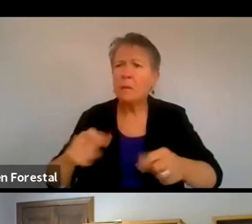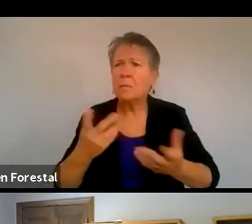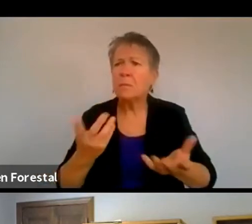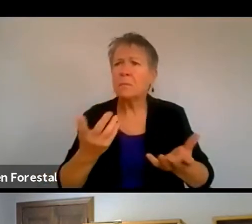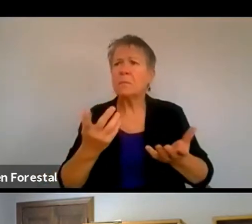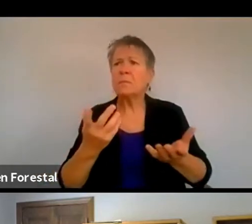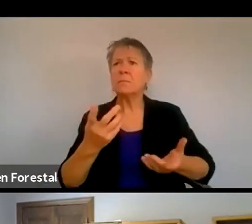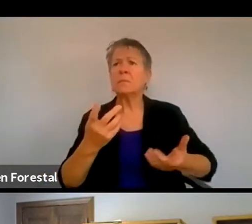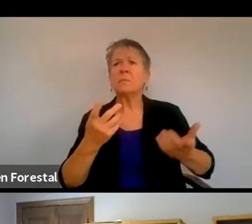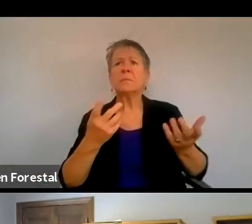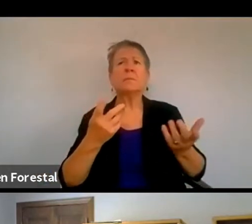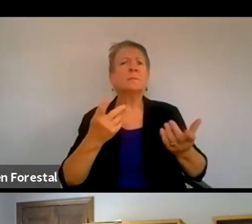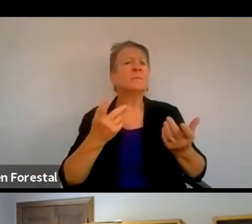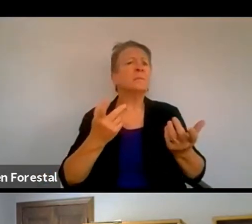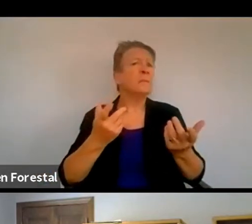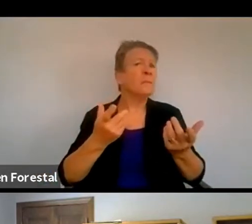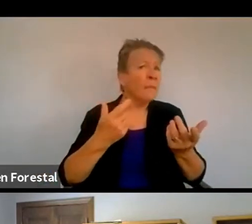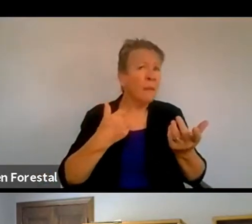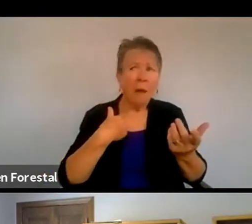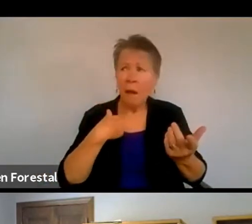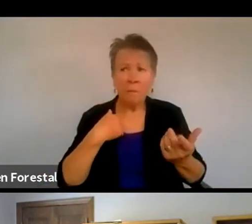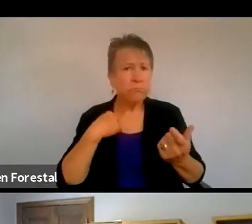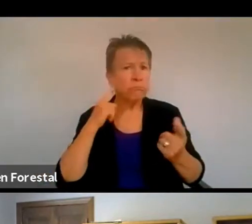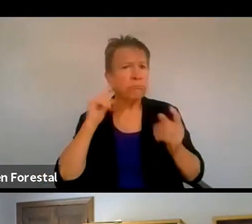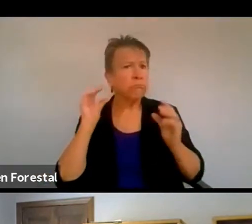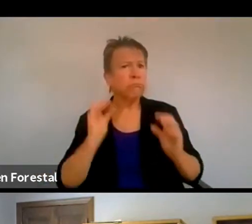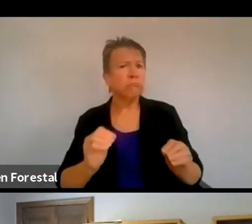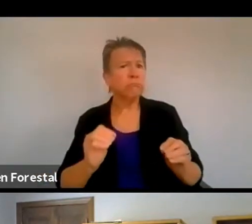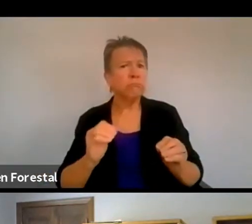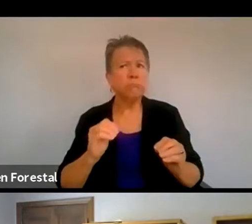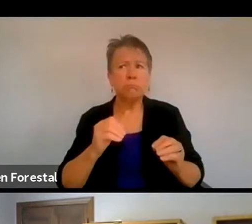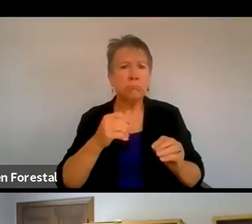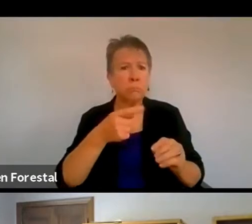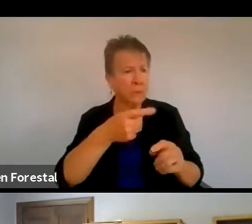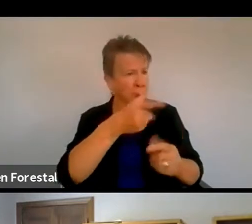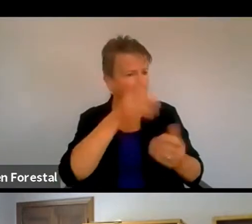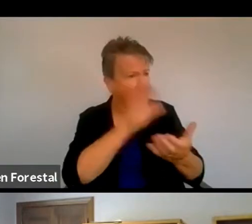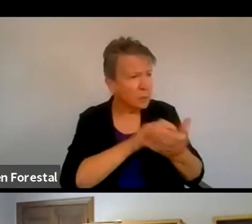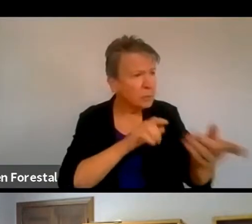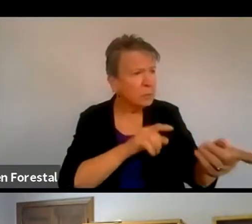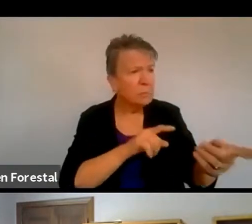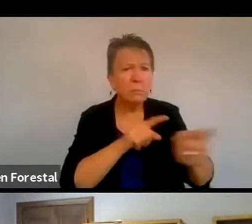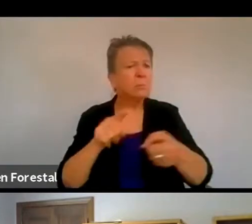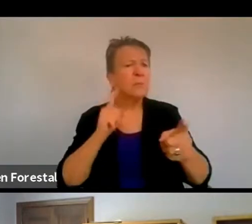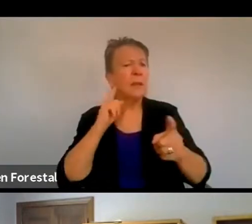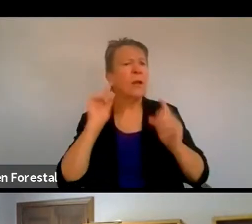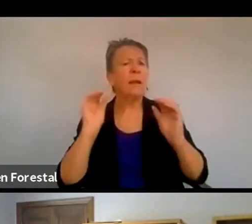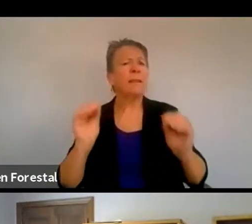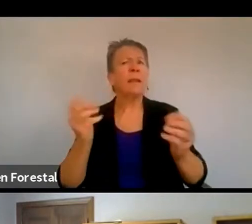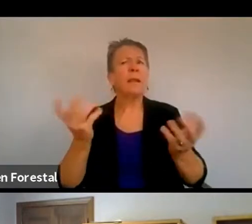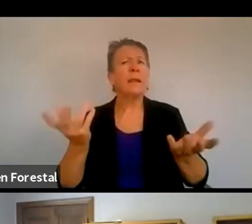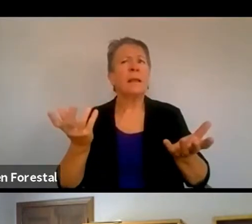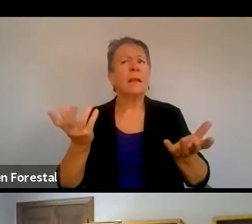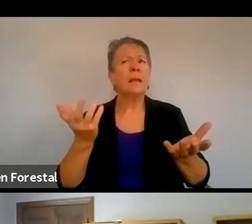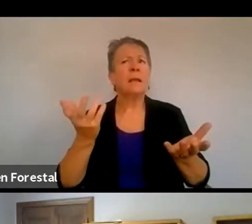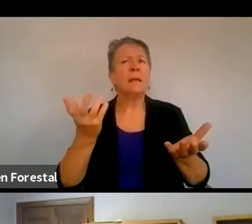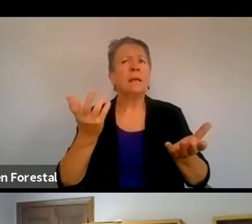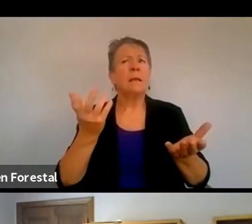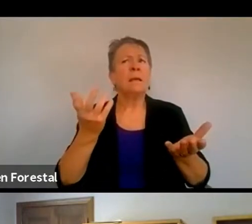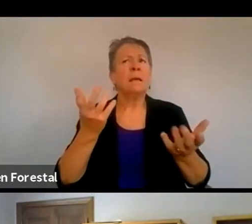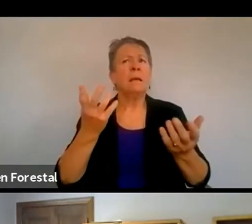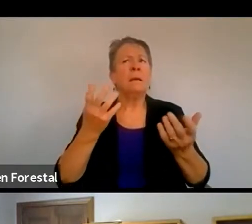that. The system appears to be overwhelmingly working well. Having said that, I'm not suggesting that there aren't cases